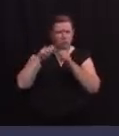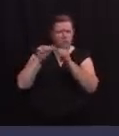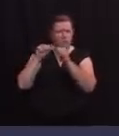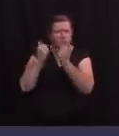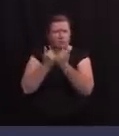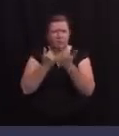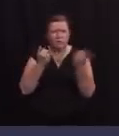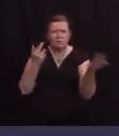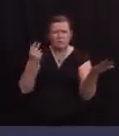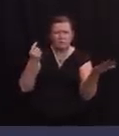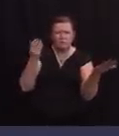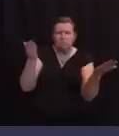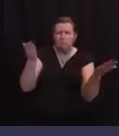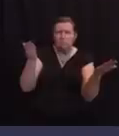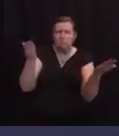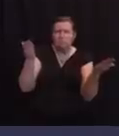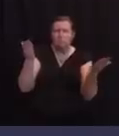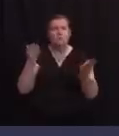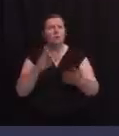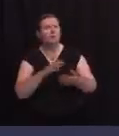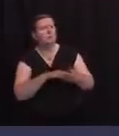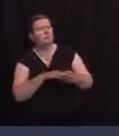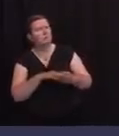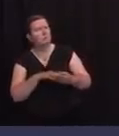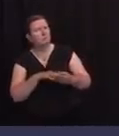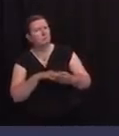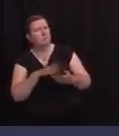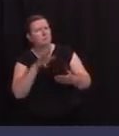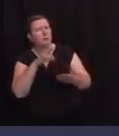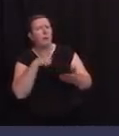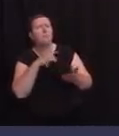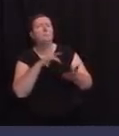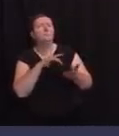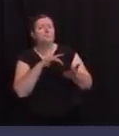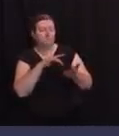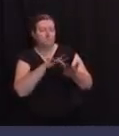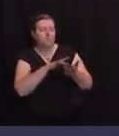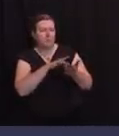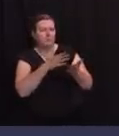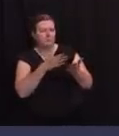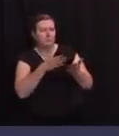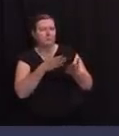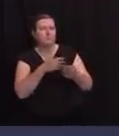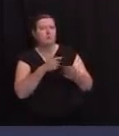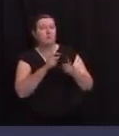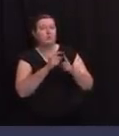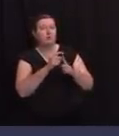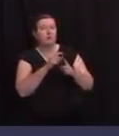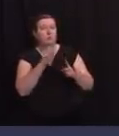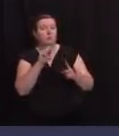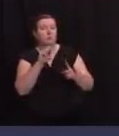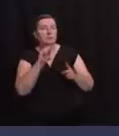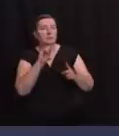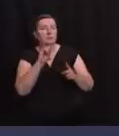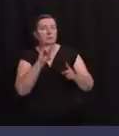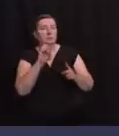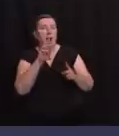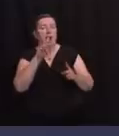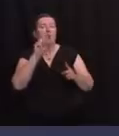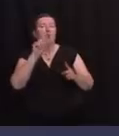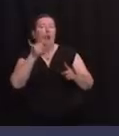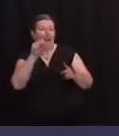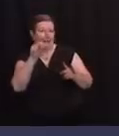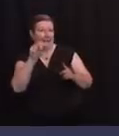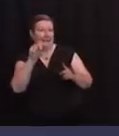Maybe we'll do the medical stuff first. I use the word sideways, so I don't want to make that a term of art